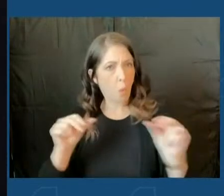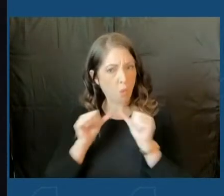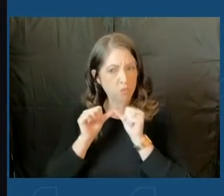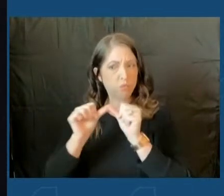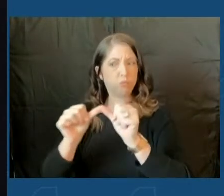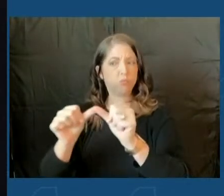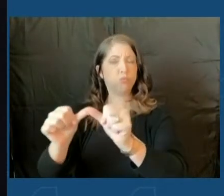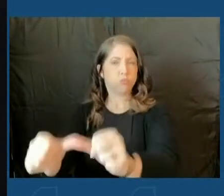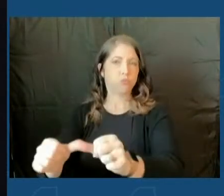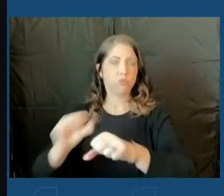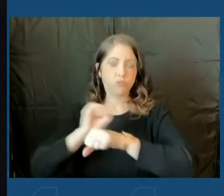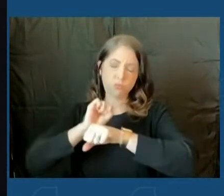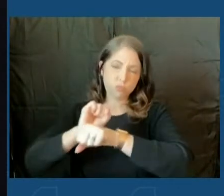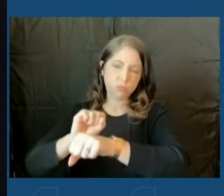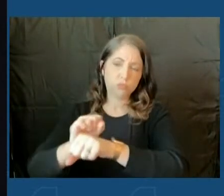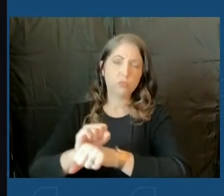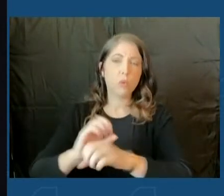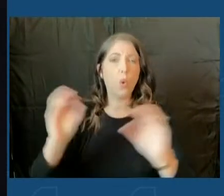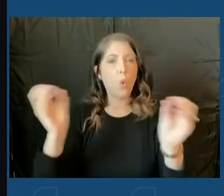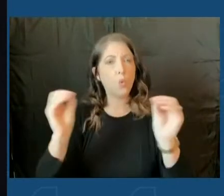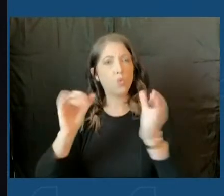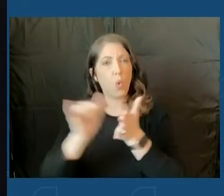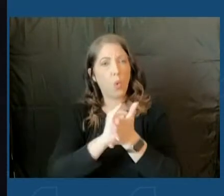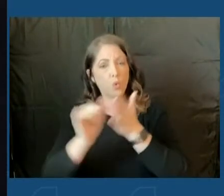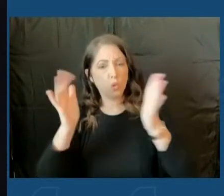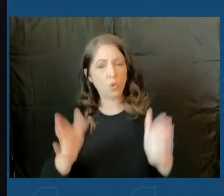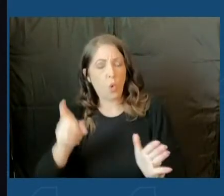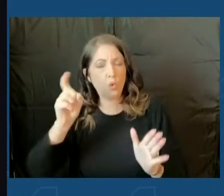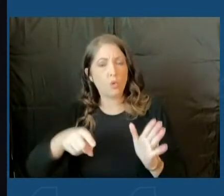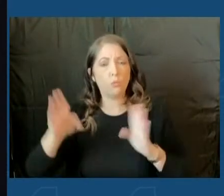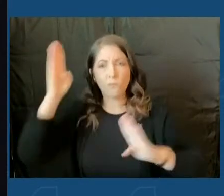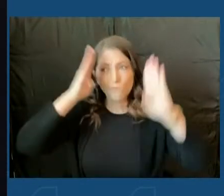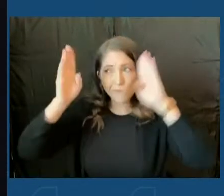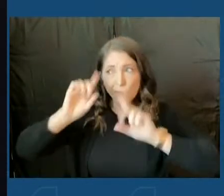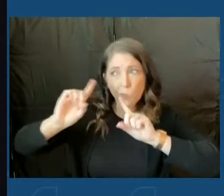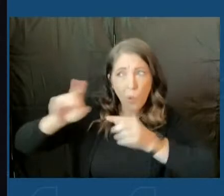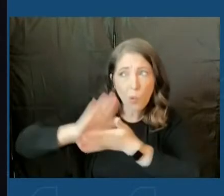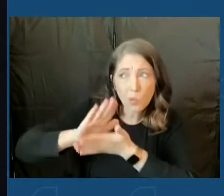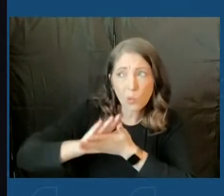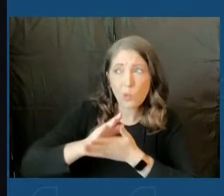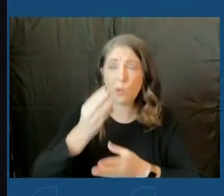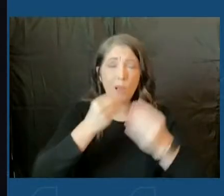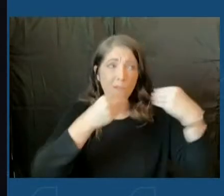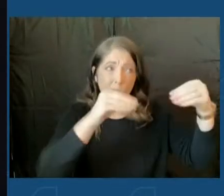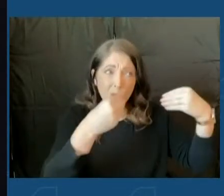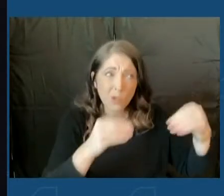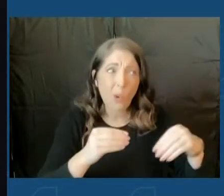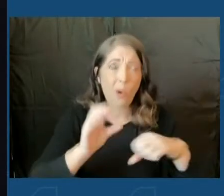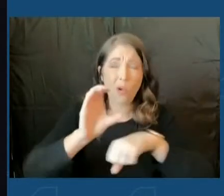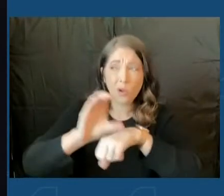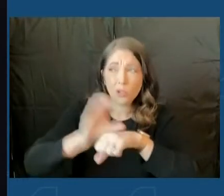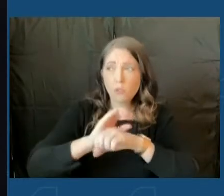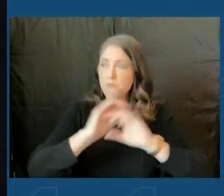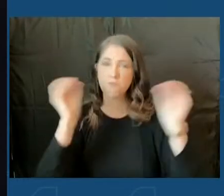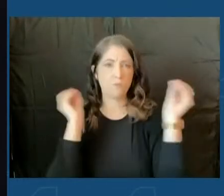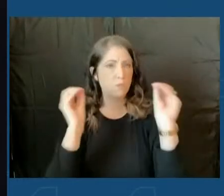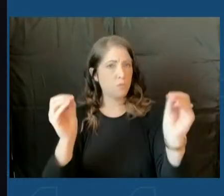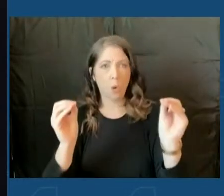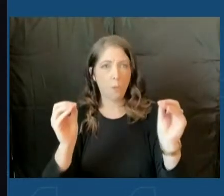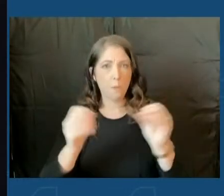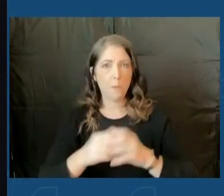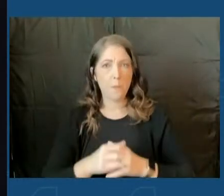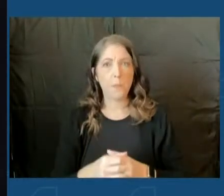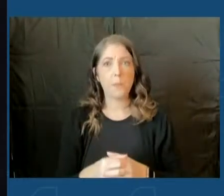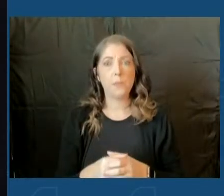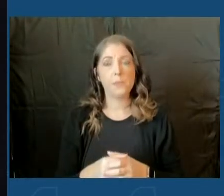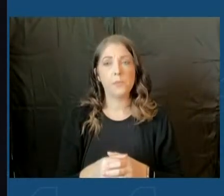New Yorker needs to fear going to school or to the grocery store or to a place of worship. But as the governor